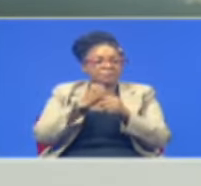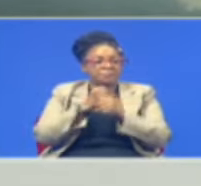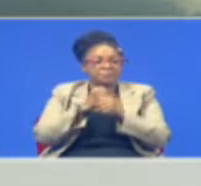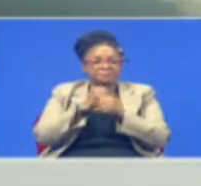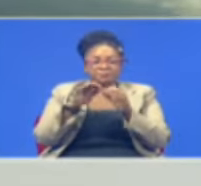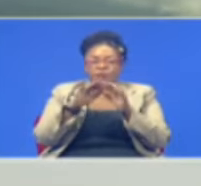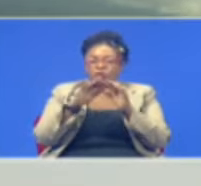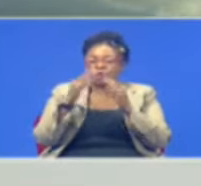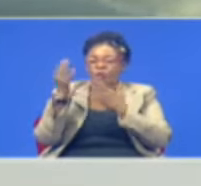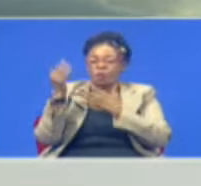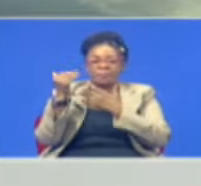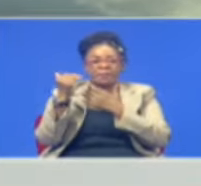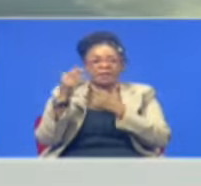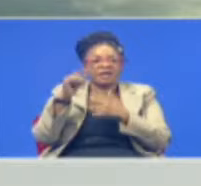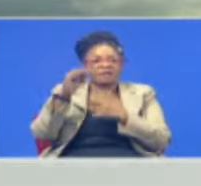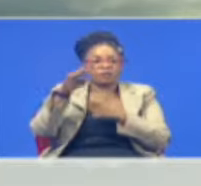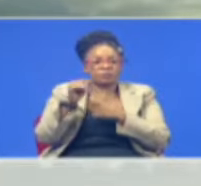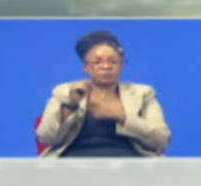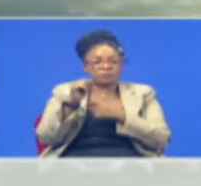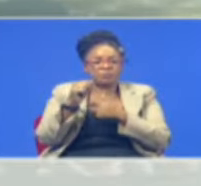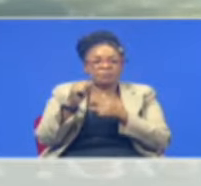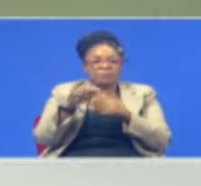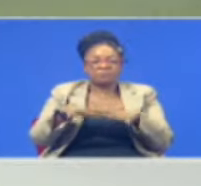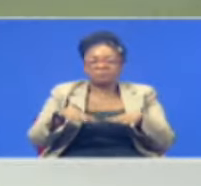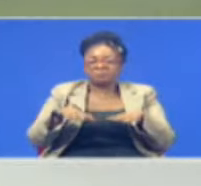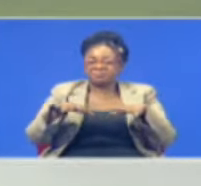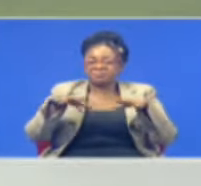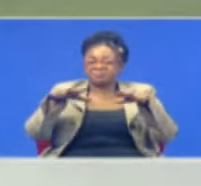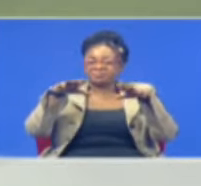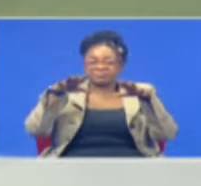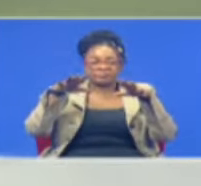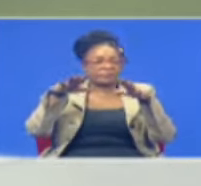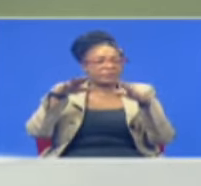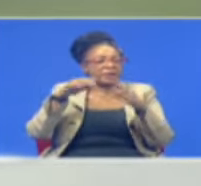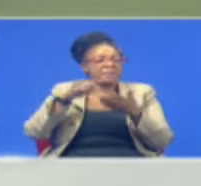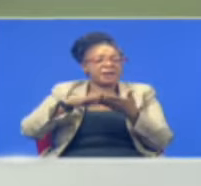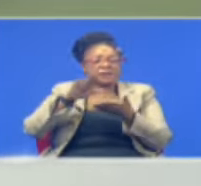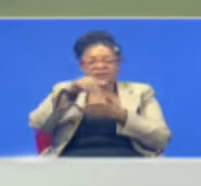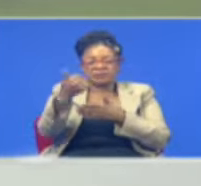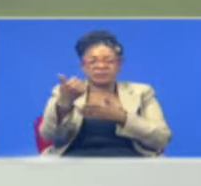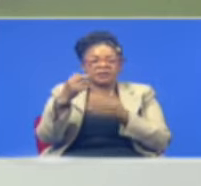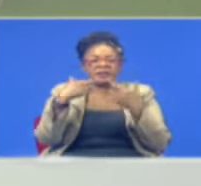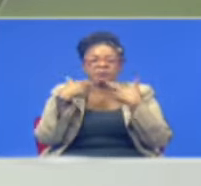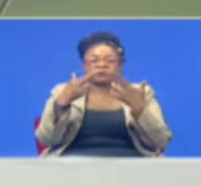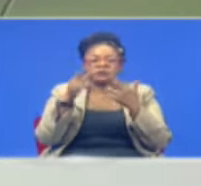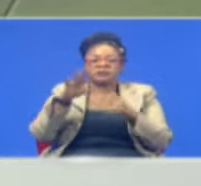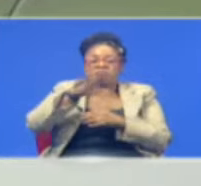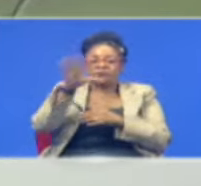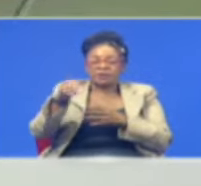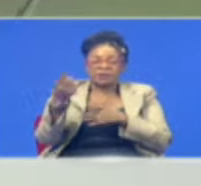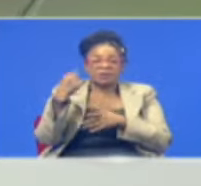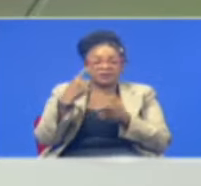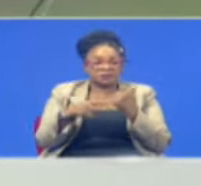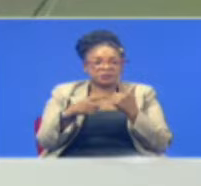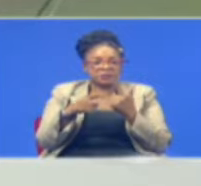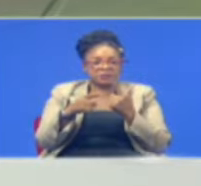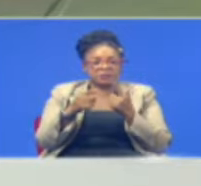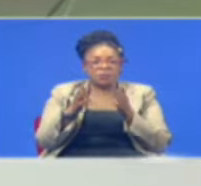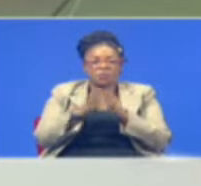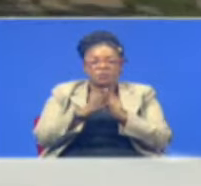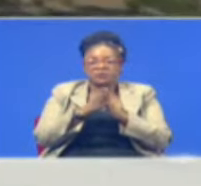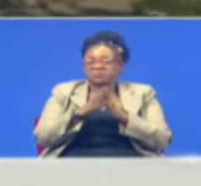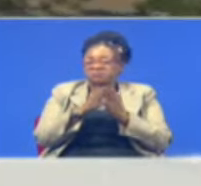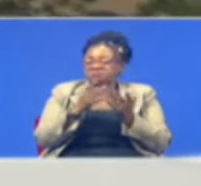livelihoods. The flooding in Kenya was just one among tens others reported across Africa last year with devastating